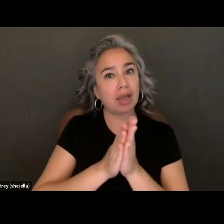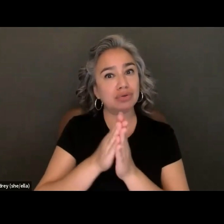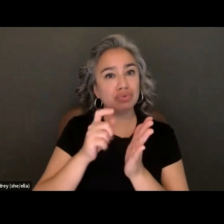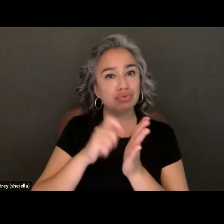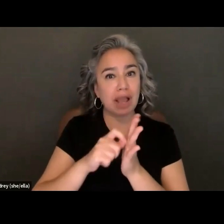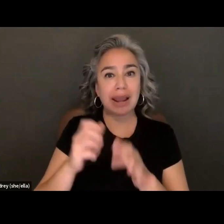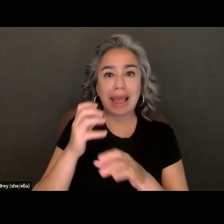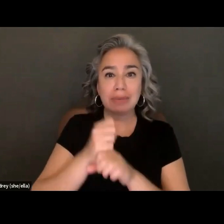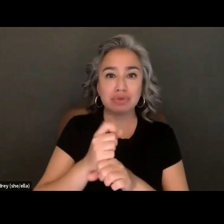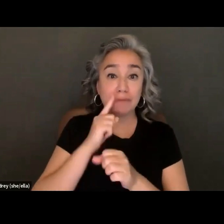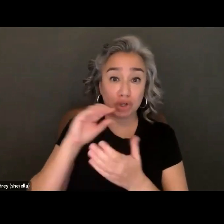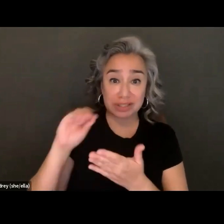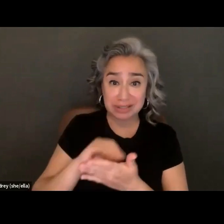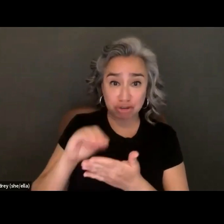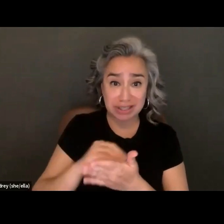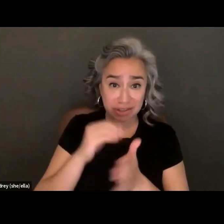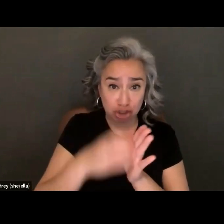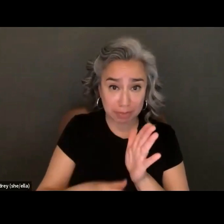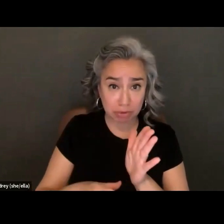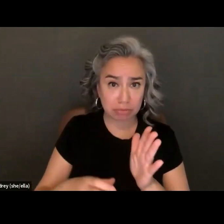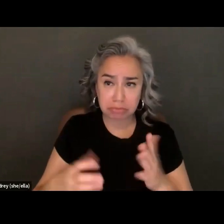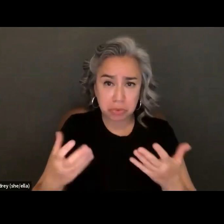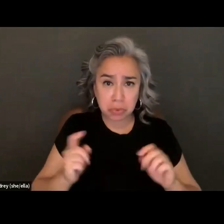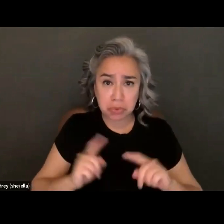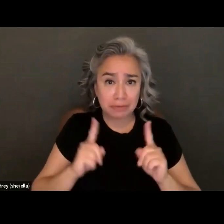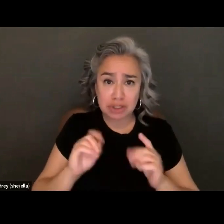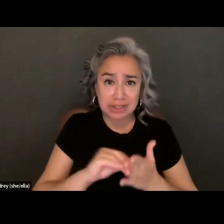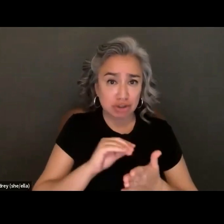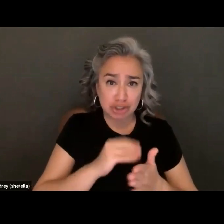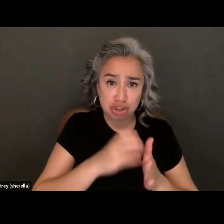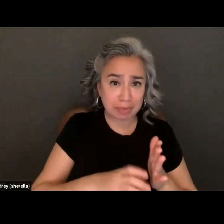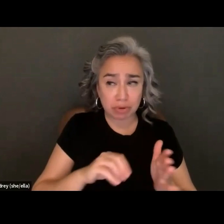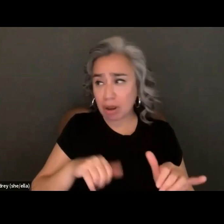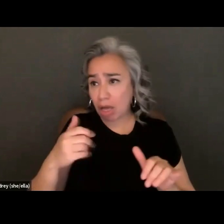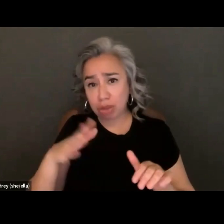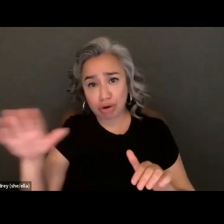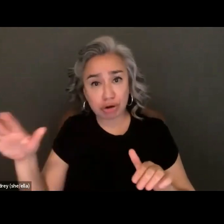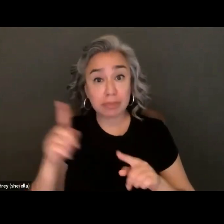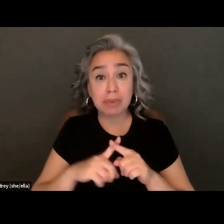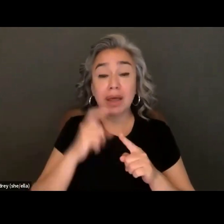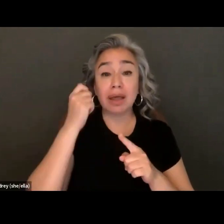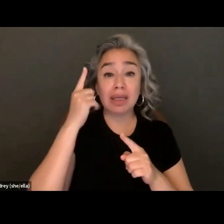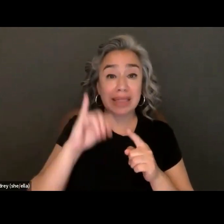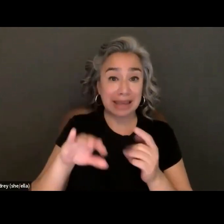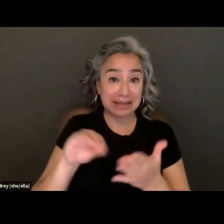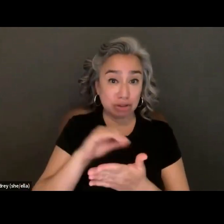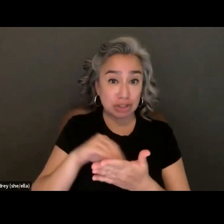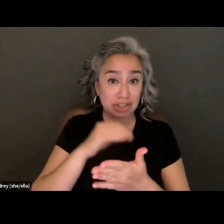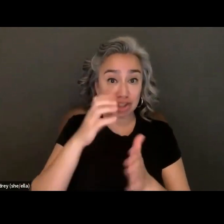between a dissertation chapter and any other project, so long as the content of that dissertation chapter is sort